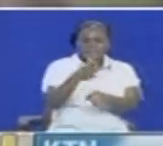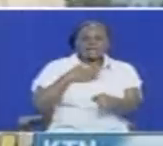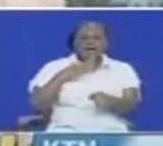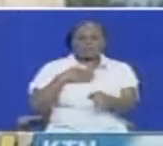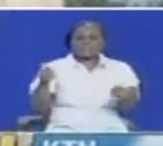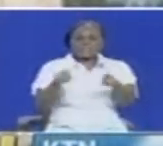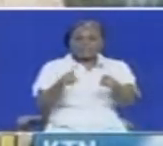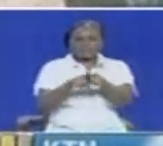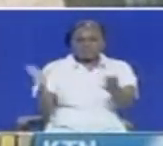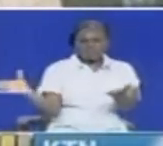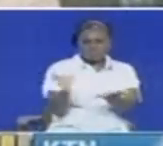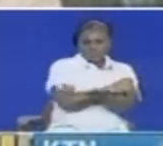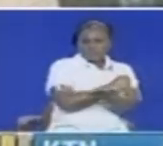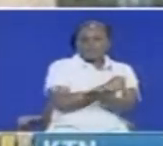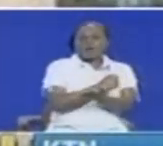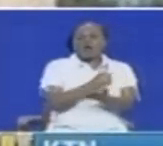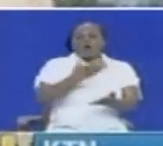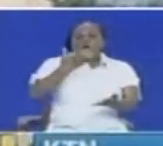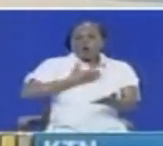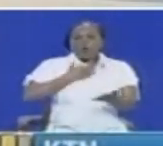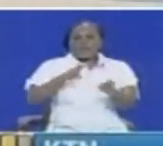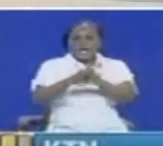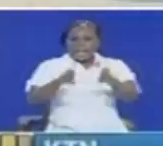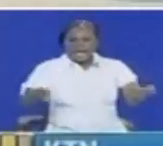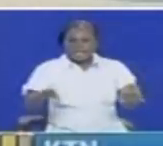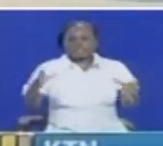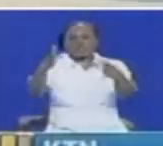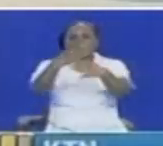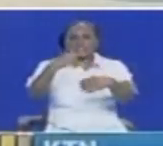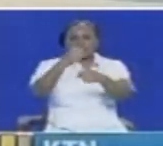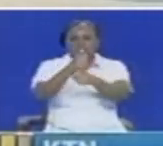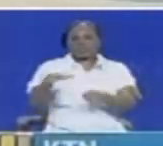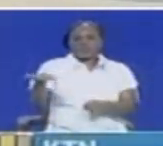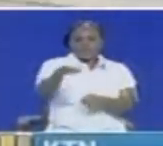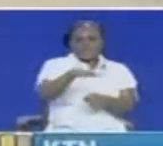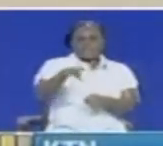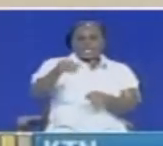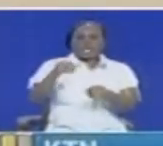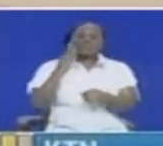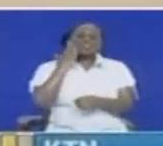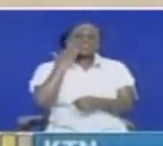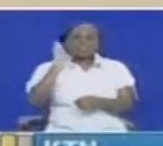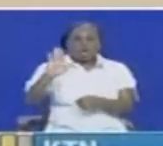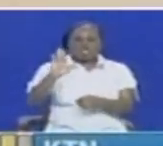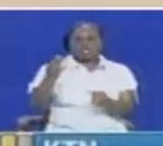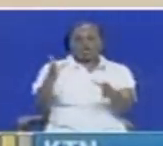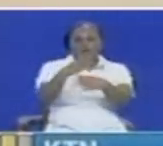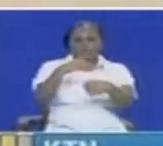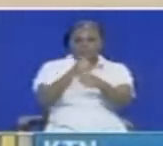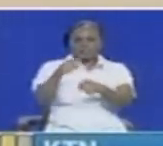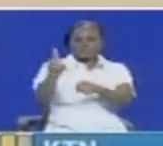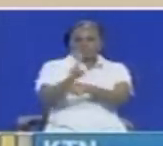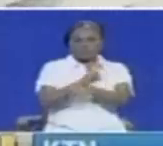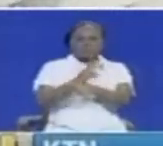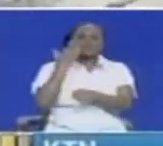kabisa. The said landowner is a salt company. This area is a salt belt with at least four factories that produce most of the